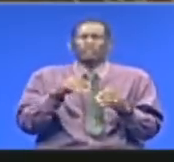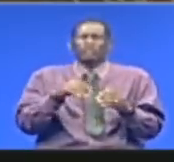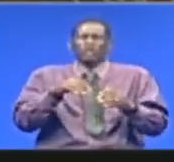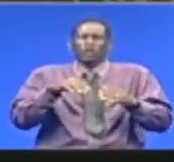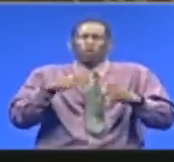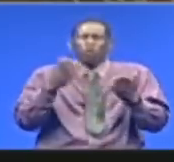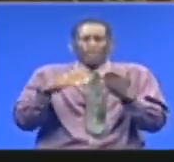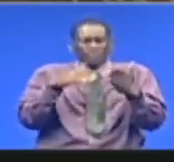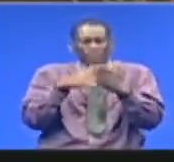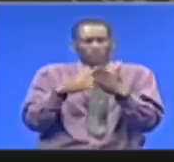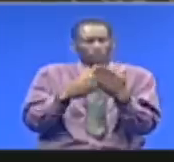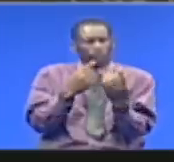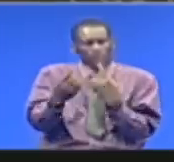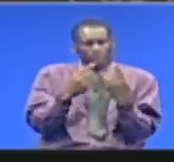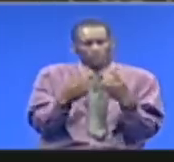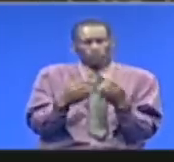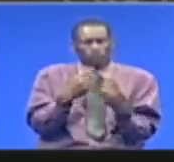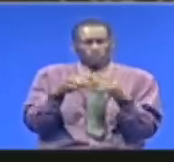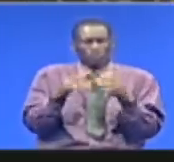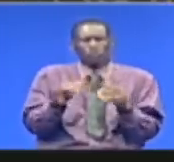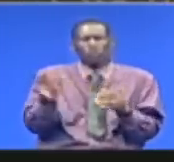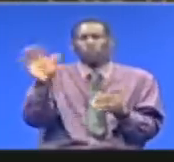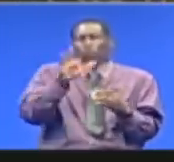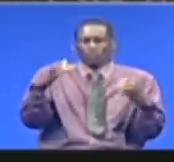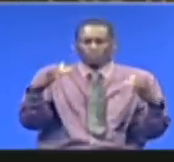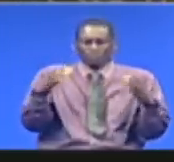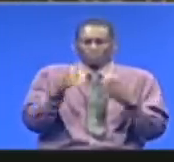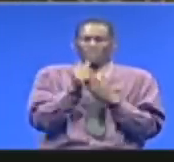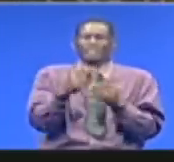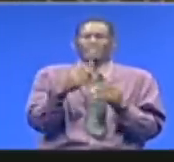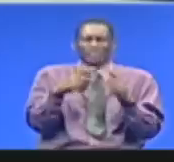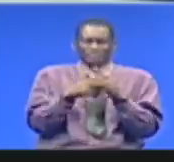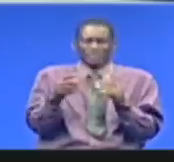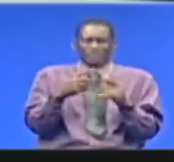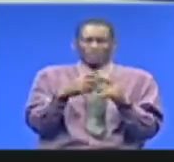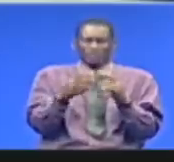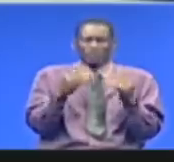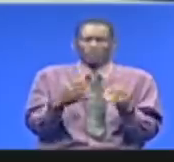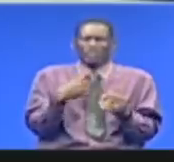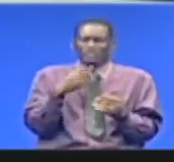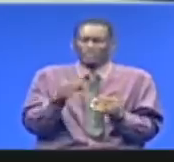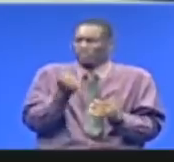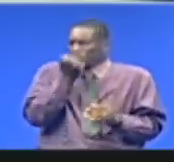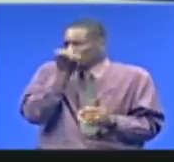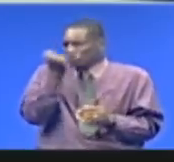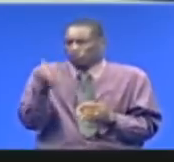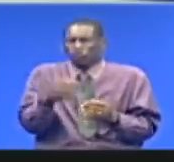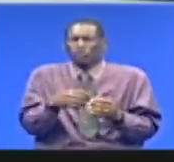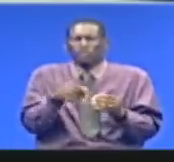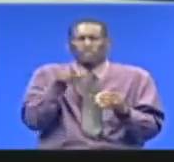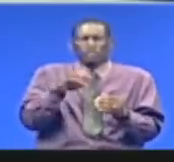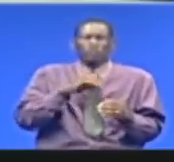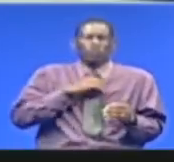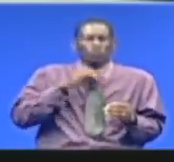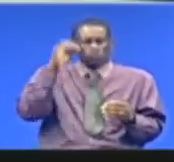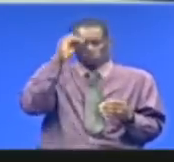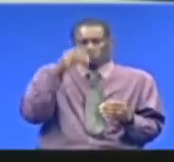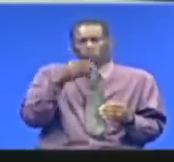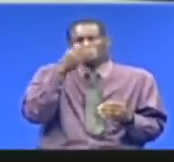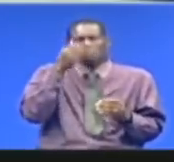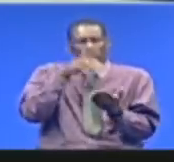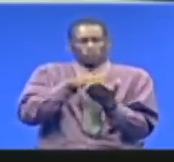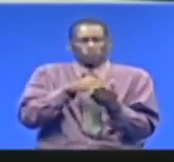the dialogue you're talking about? Because Wiper leader said he's the one who started it, but now he's saying he's been left out of it. So who, in your own opinion, what would be the best scenario?